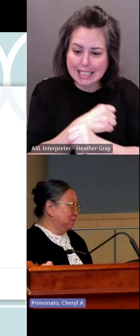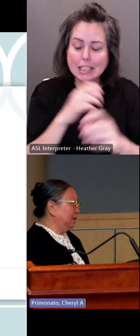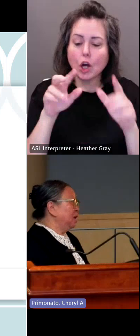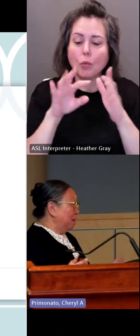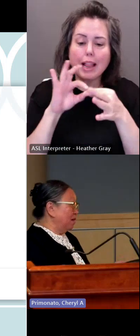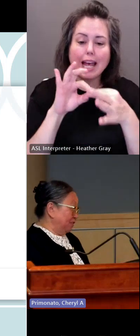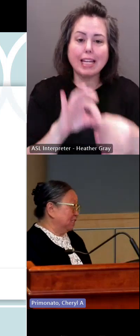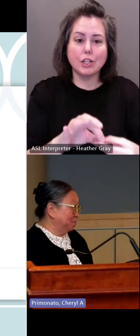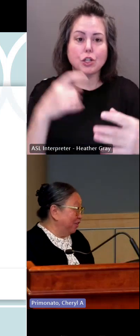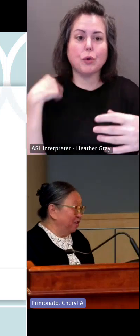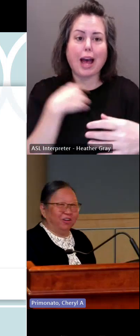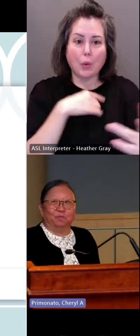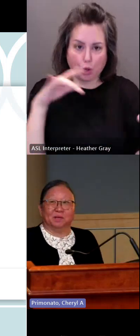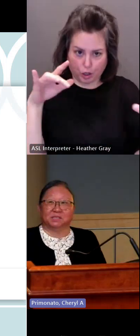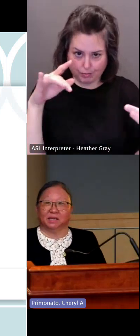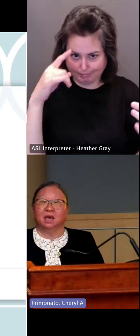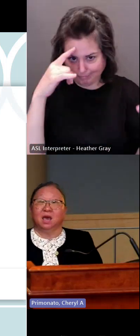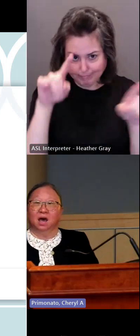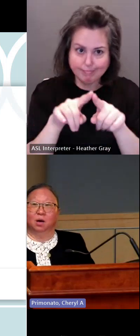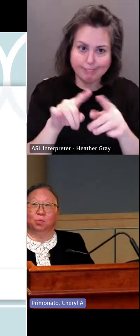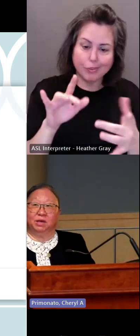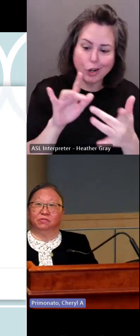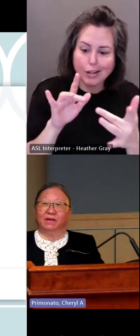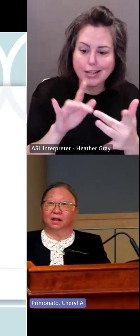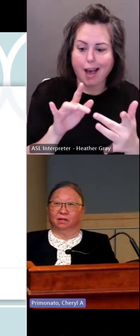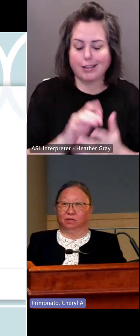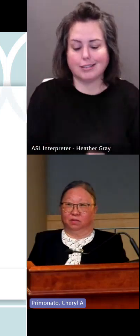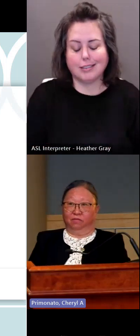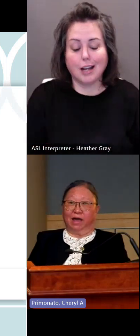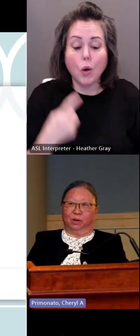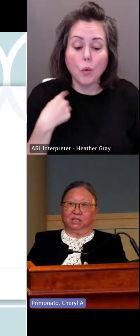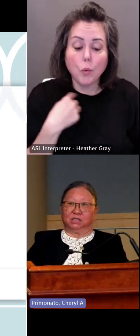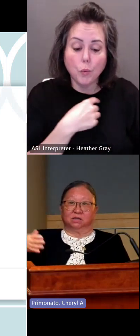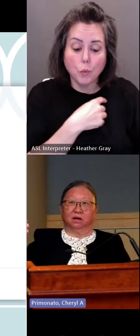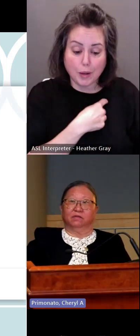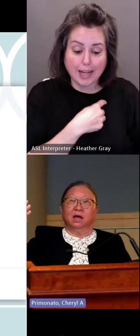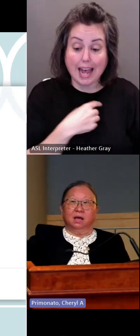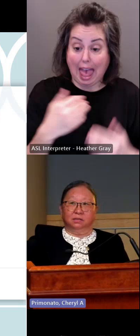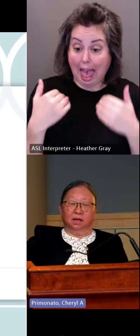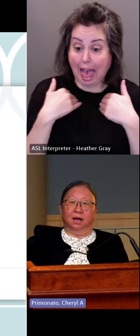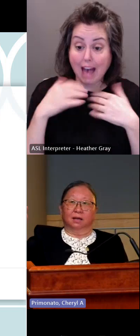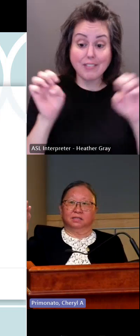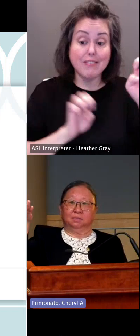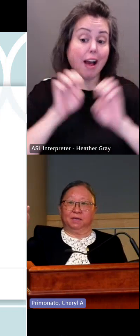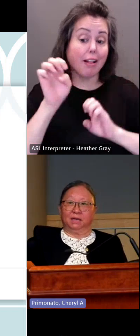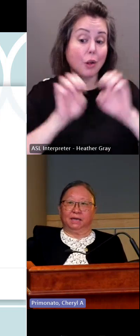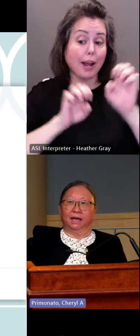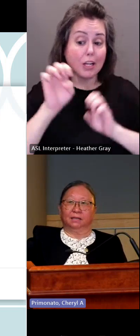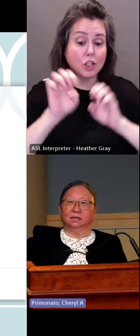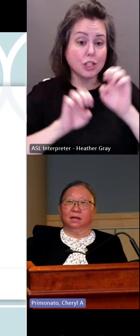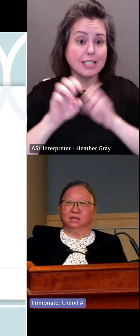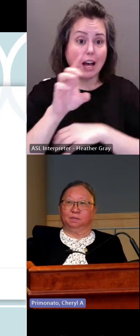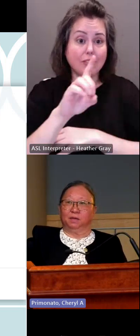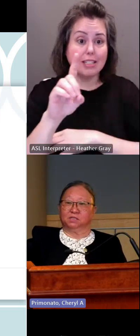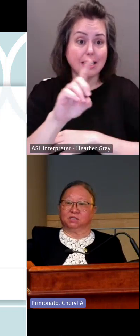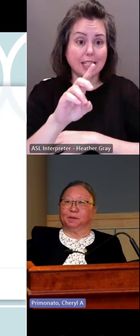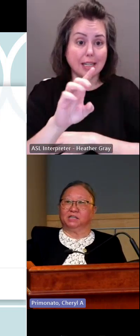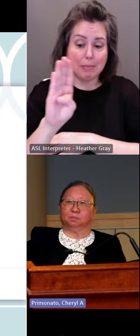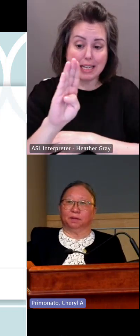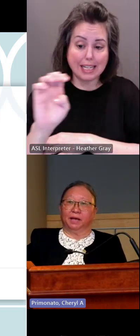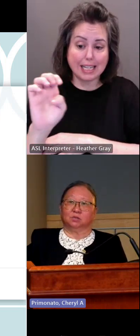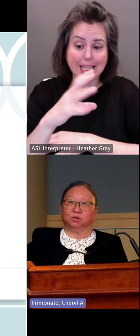As you can see, my office has been very, very busy. We have evaluations of DBE and